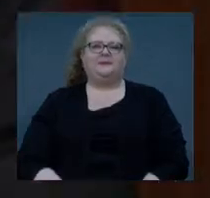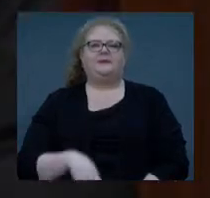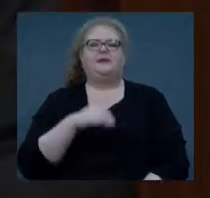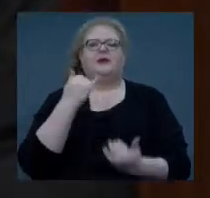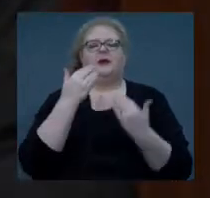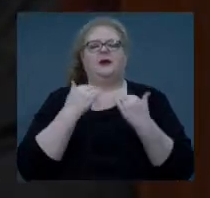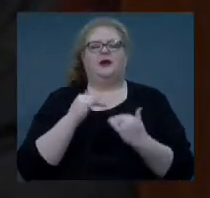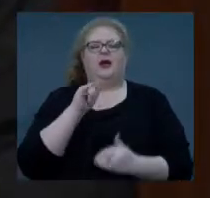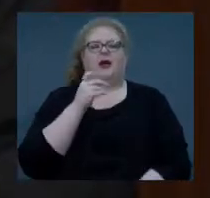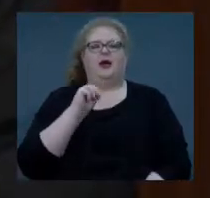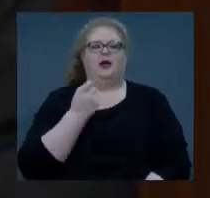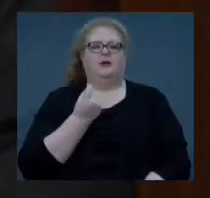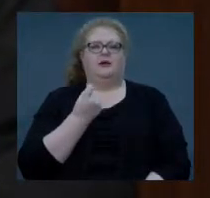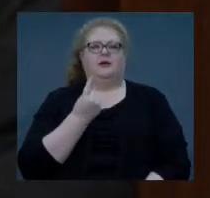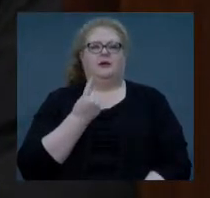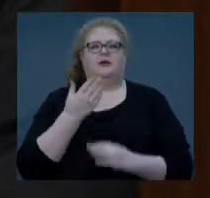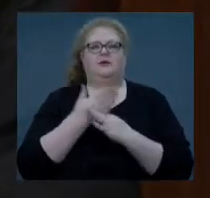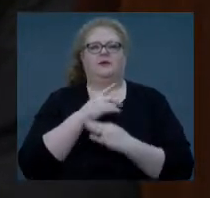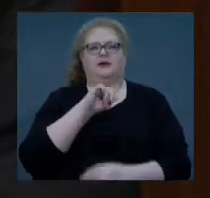Item 11, file